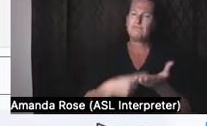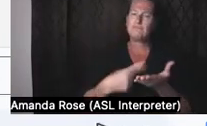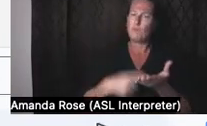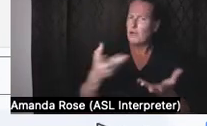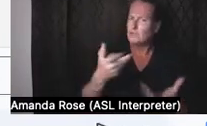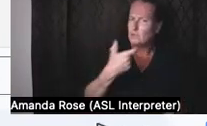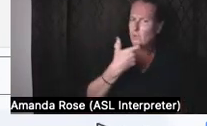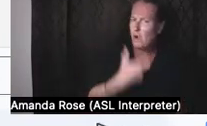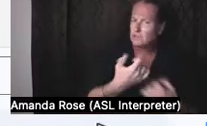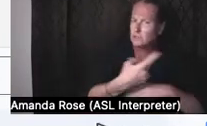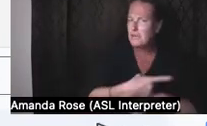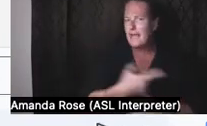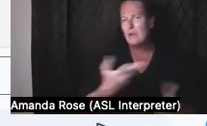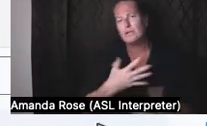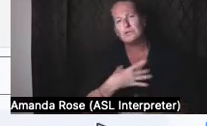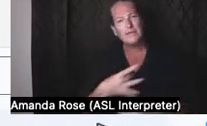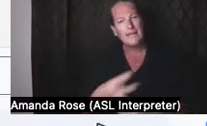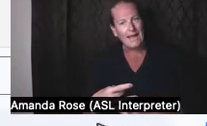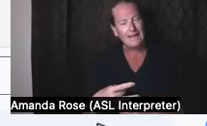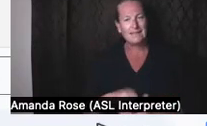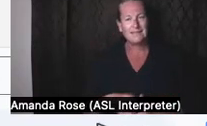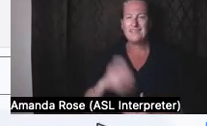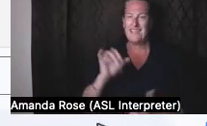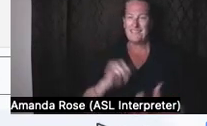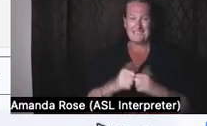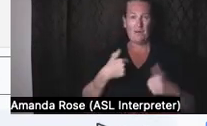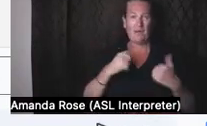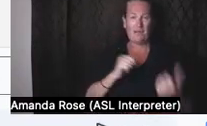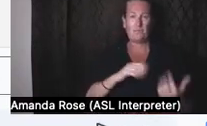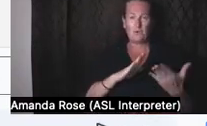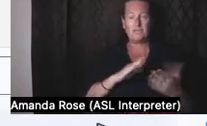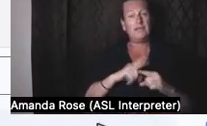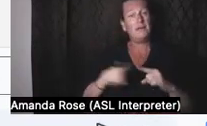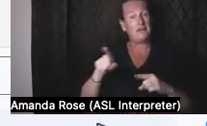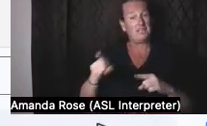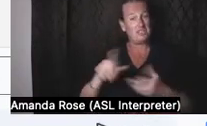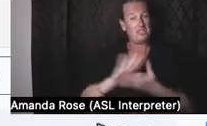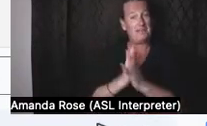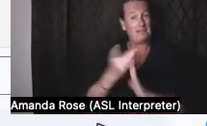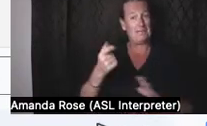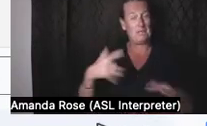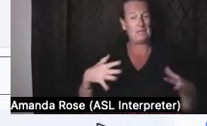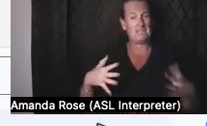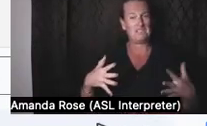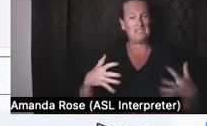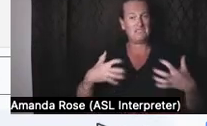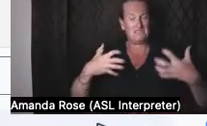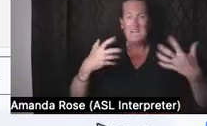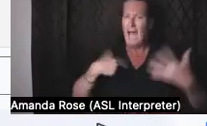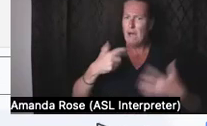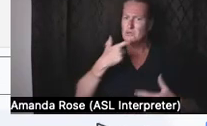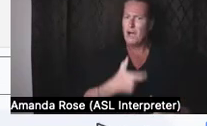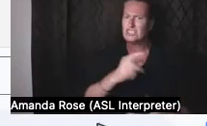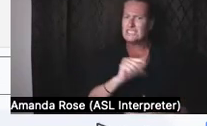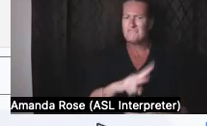she liked. I mean, that's how I do it. But she does get a little bit apprehensive of, I was watching TV, but it wasn't what I